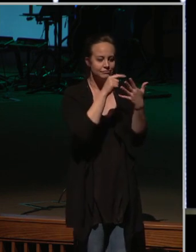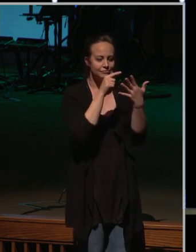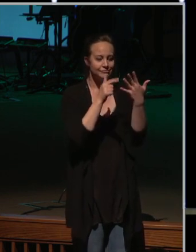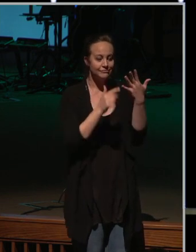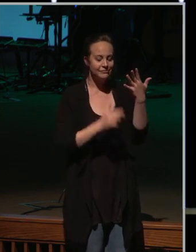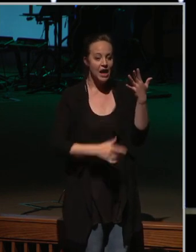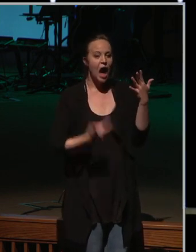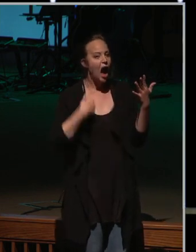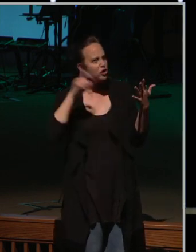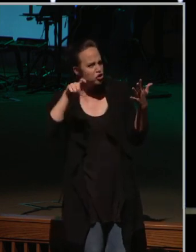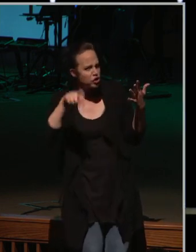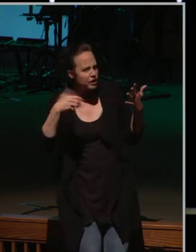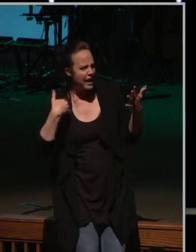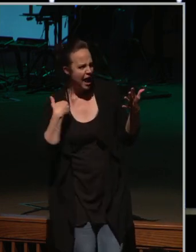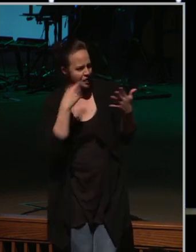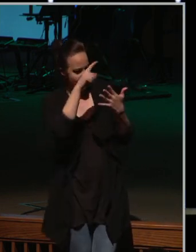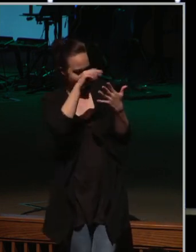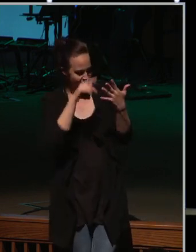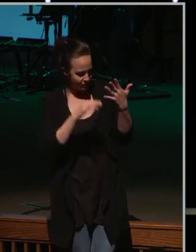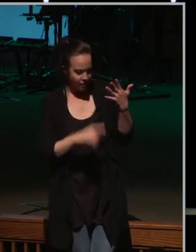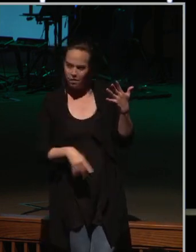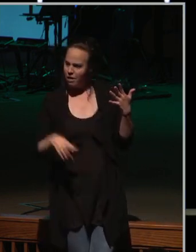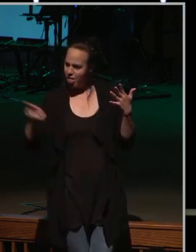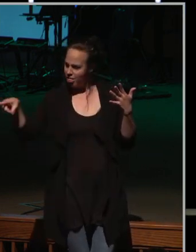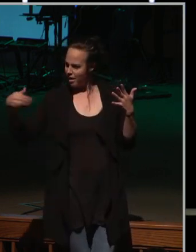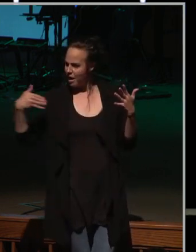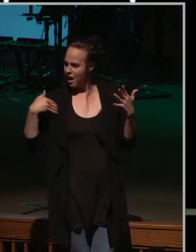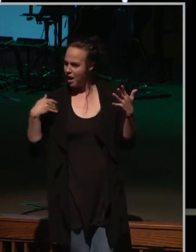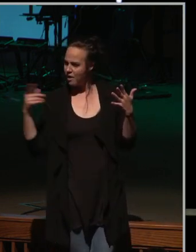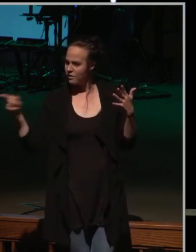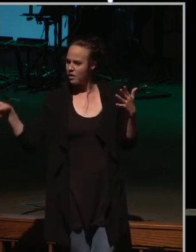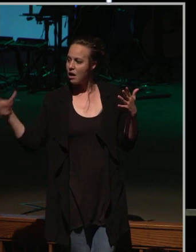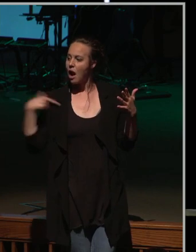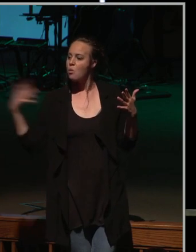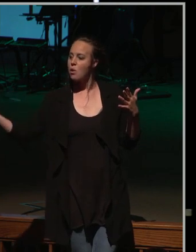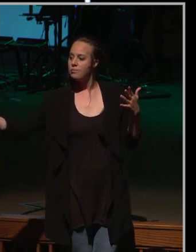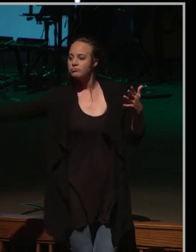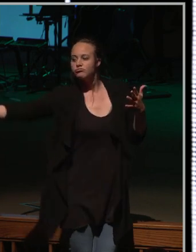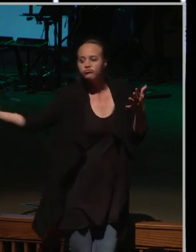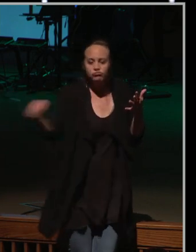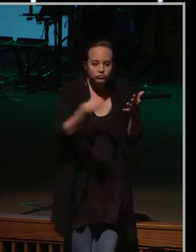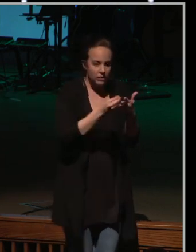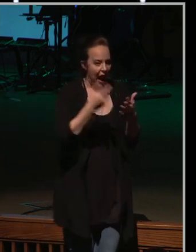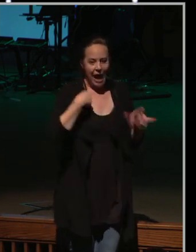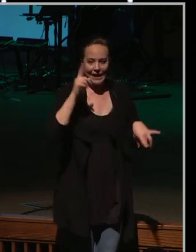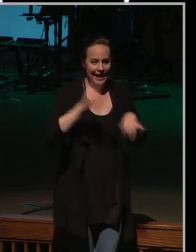self-focused that even if somebody else has something, we want it. And we can't be happy until we have it.